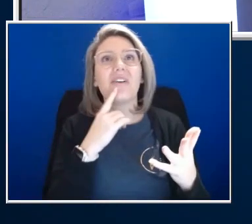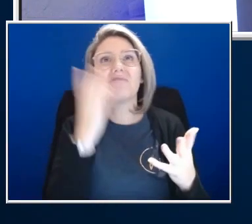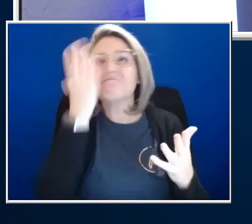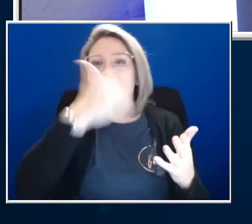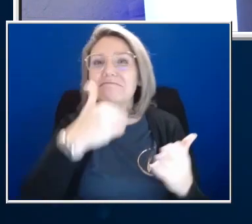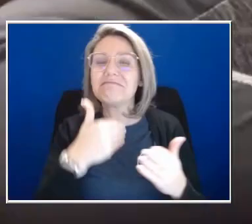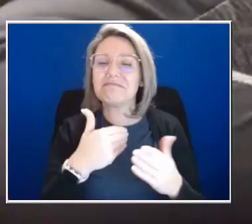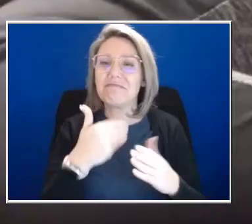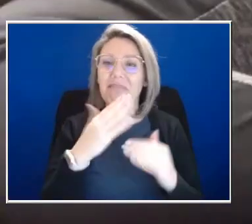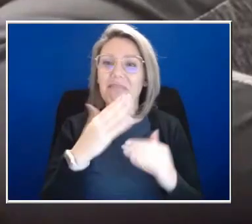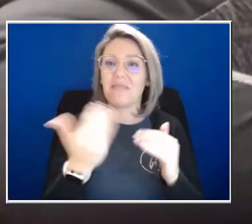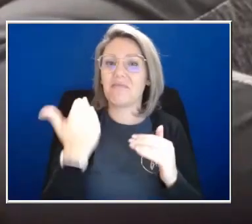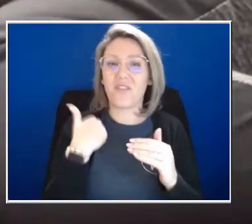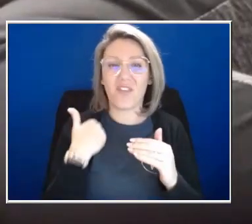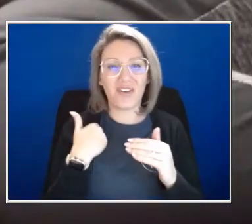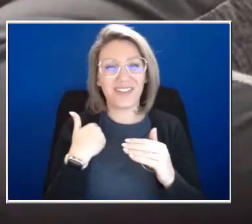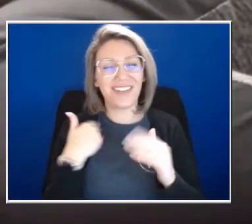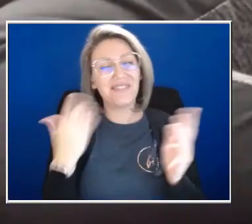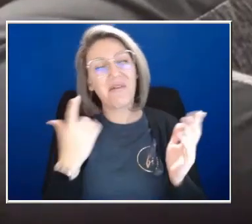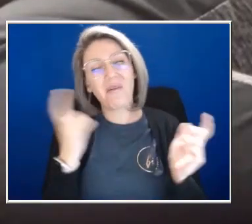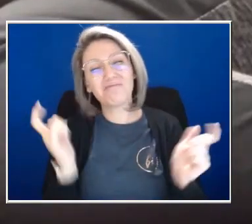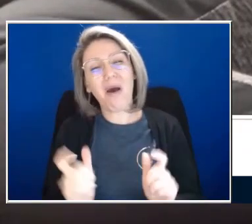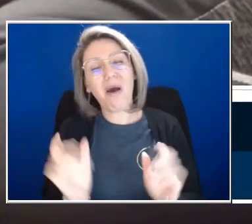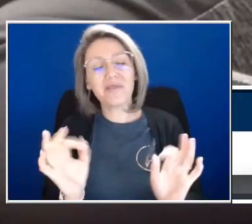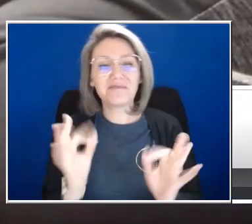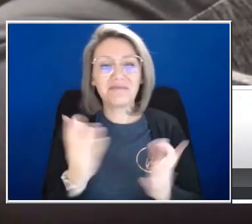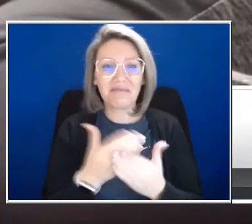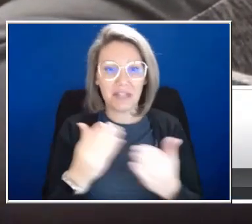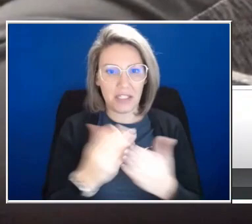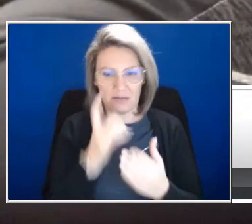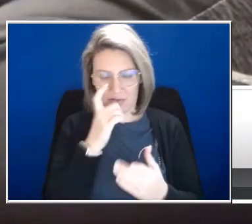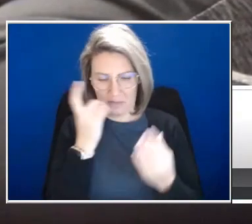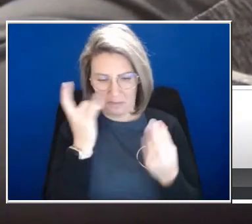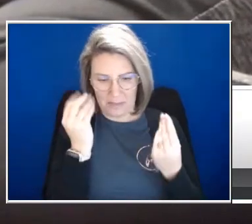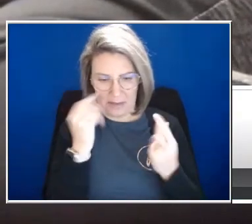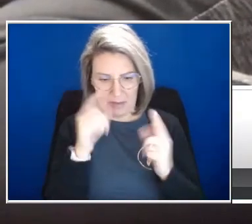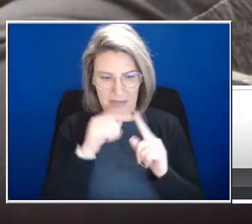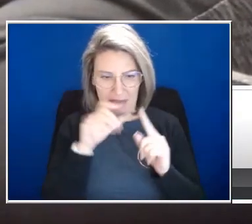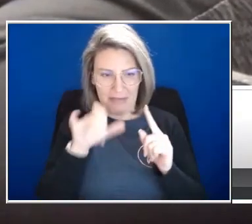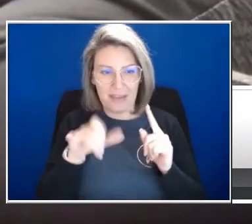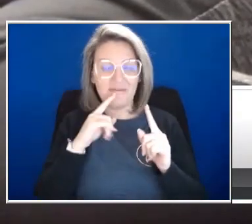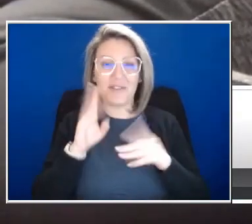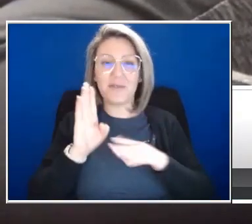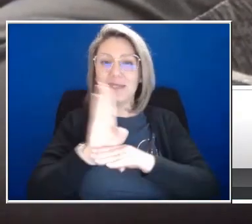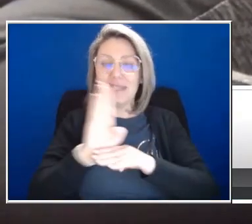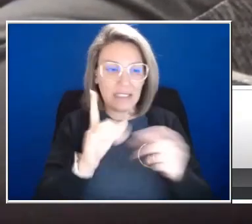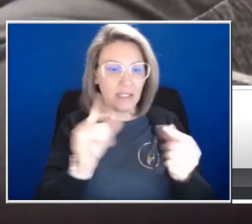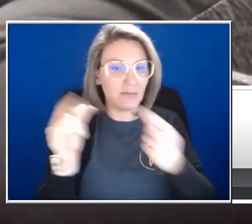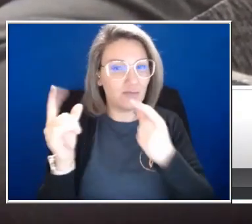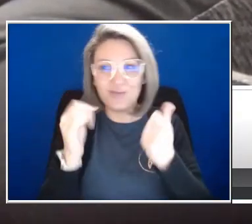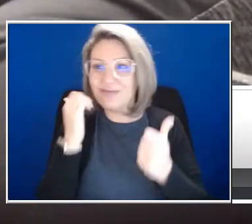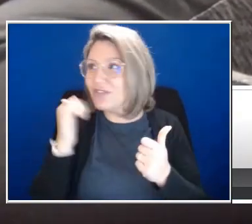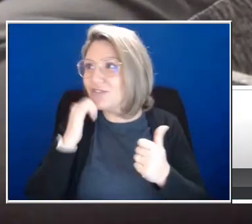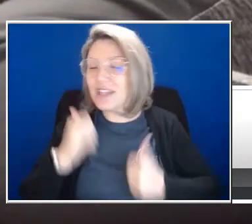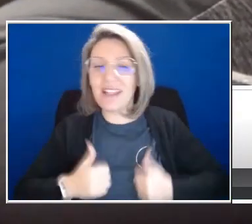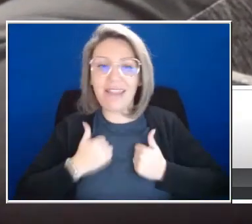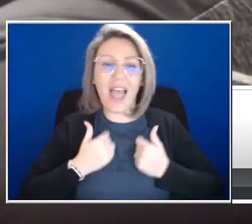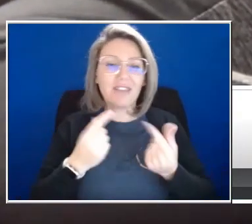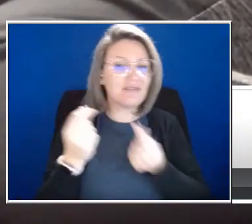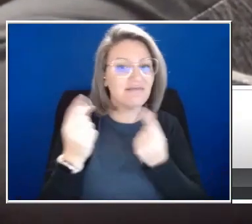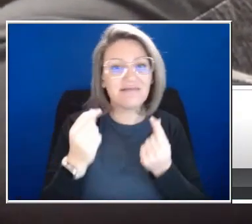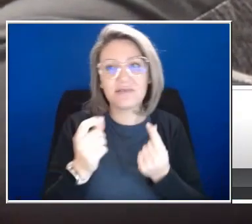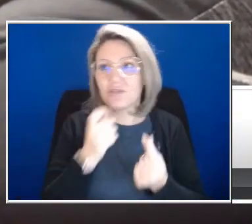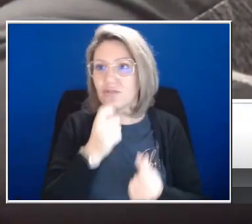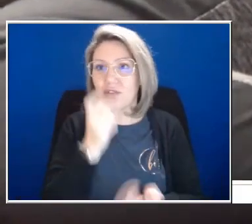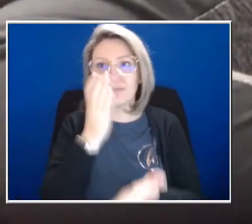the small things. You don't really think about those things. You're so busy doing your everyday life that you don't ever just